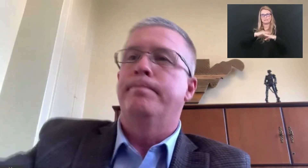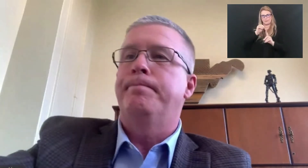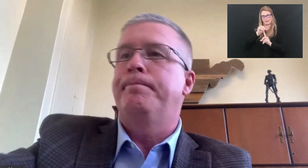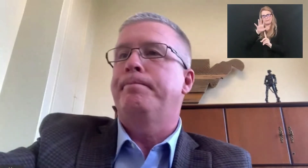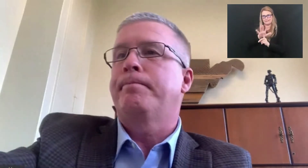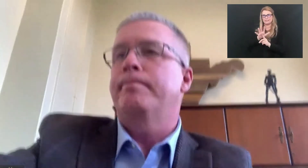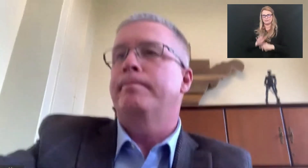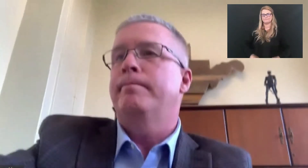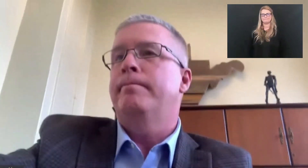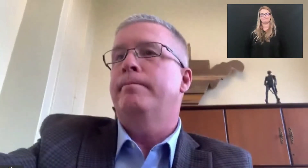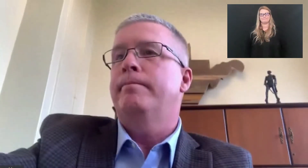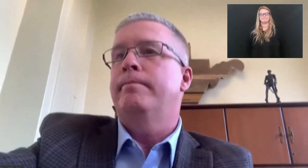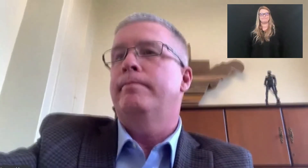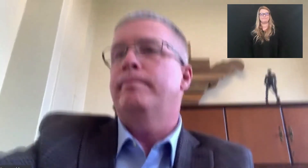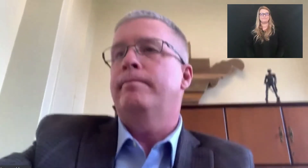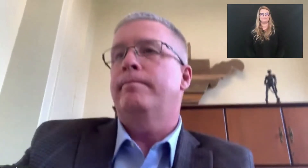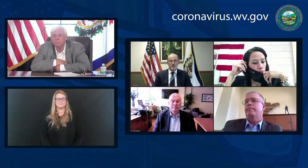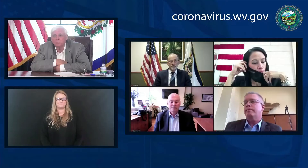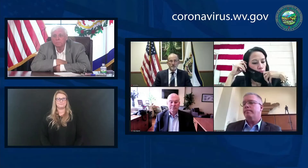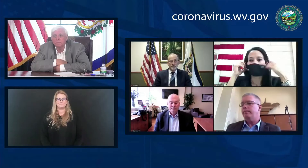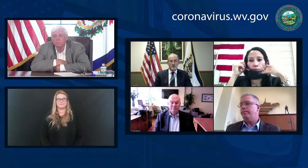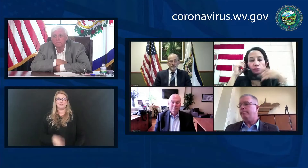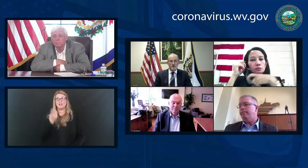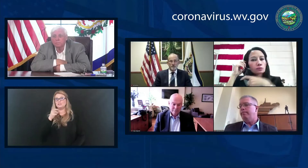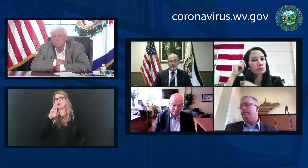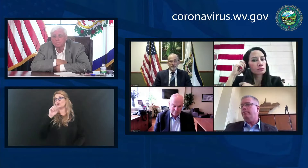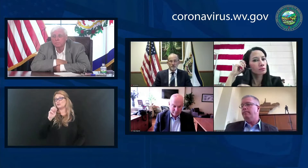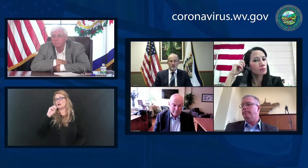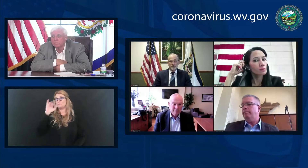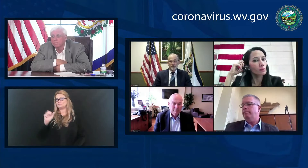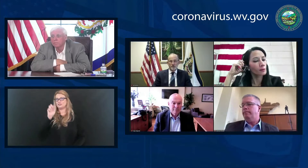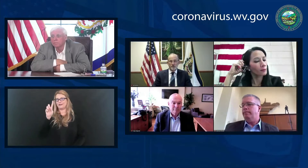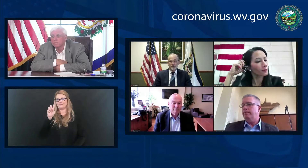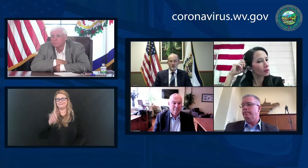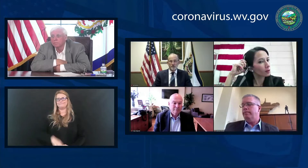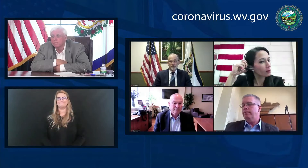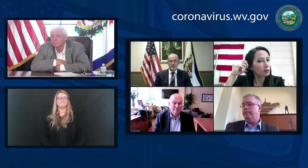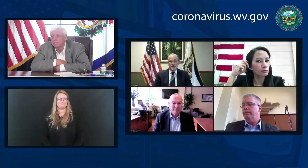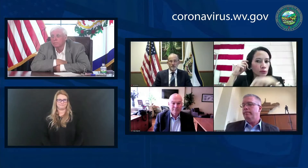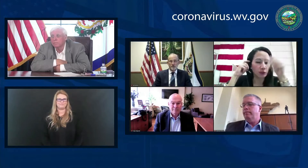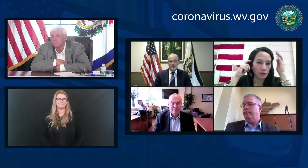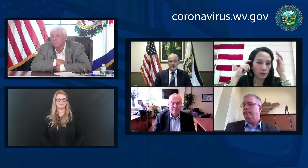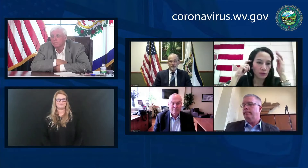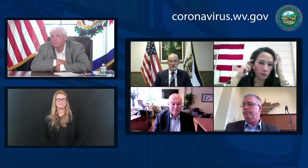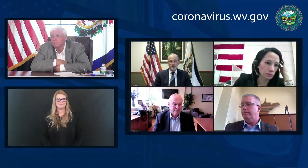you. Thank you, sir. Next to Dr. Ayn Amjad, our State Health Officer.